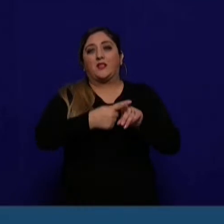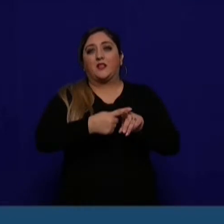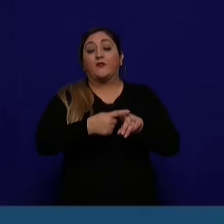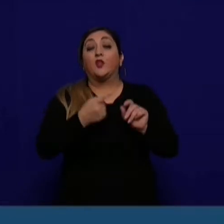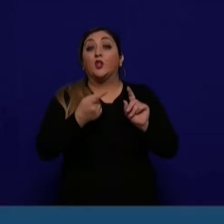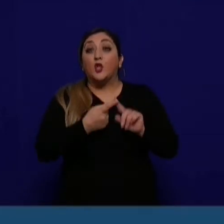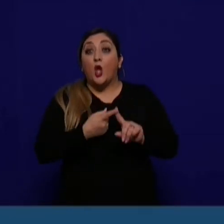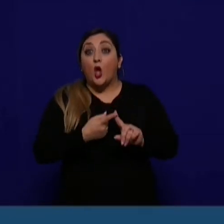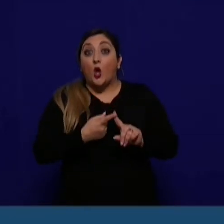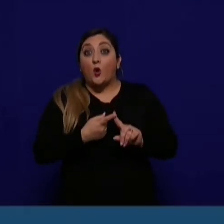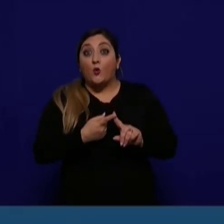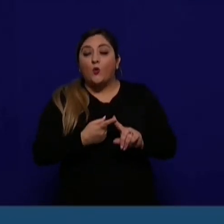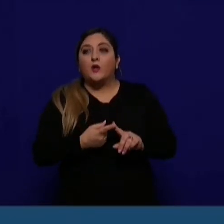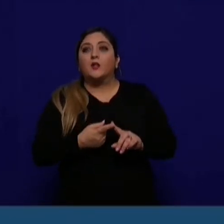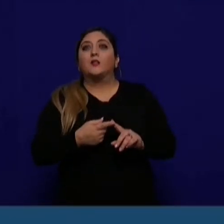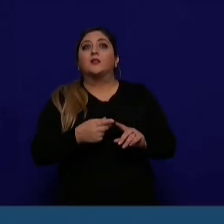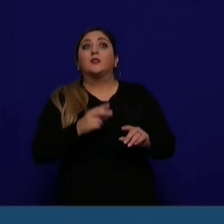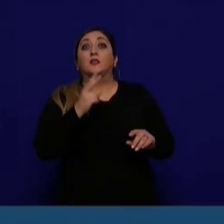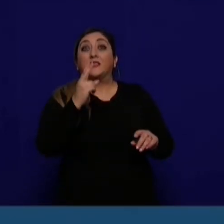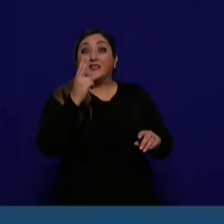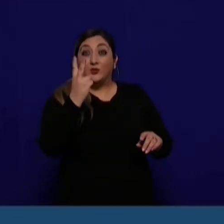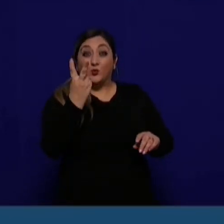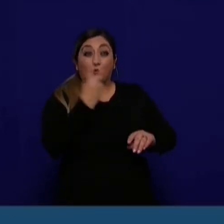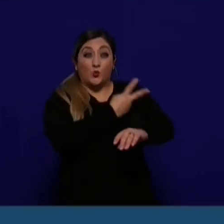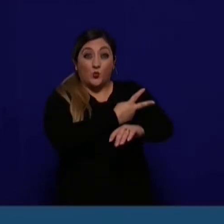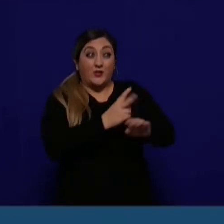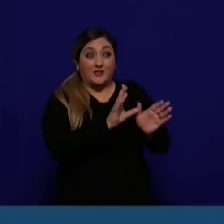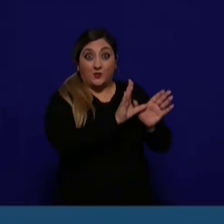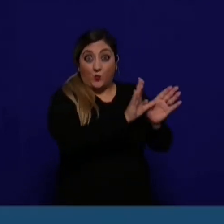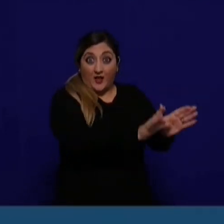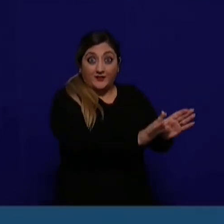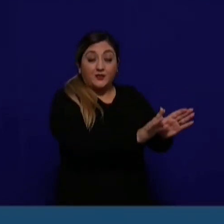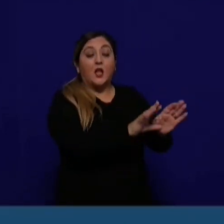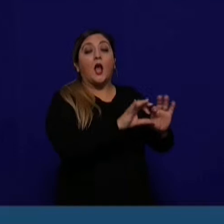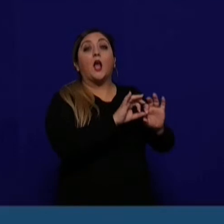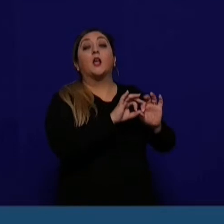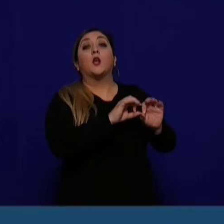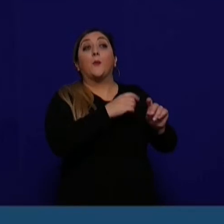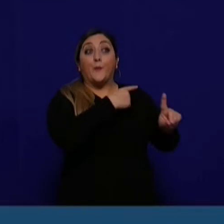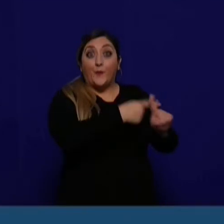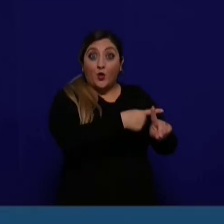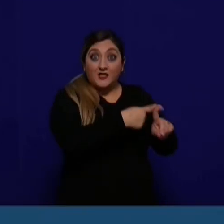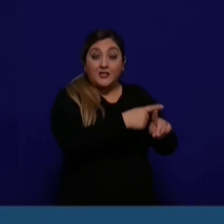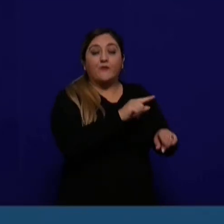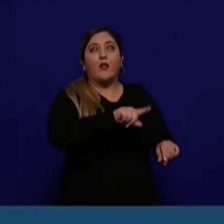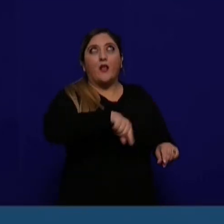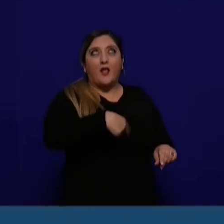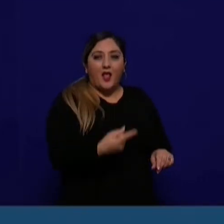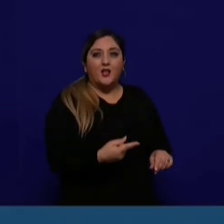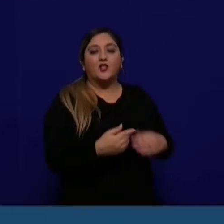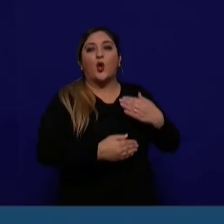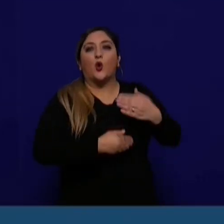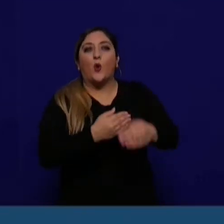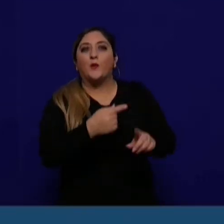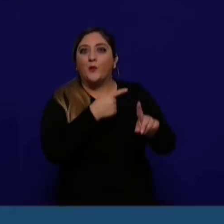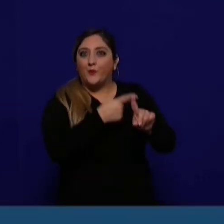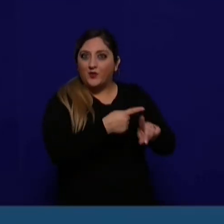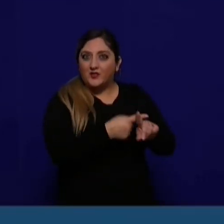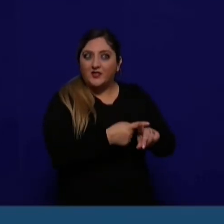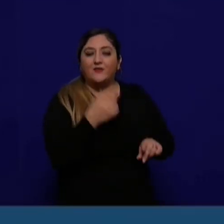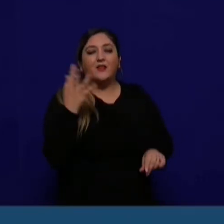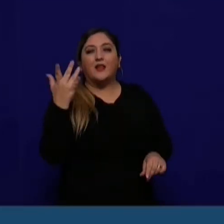pożittivi wara li jagħmlu ġimagħtejn id-darb il-virus? Kemm kien hemm każijiet ta' persuni li għamlu t-test wara 15 u xorta riżultaw